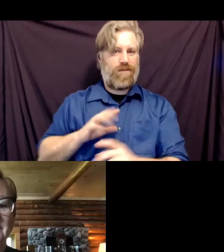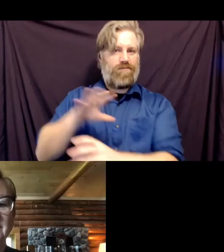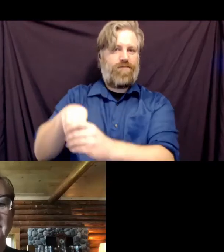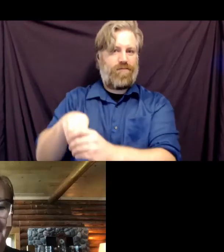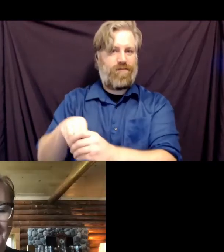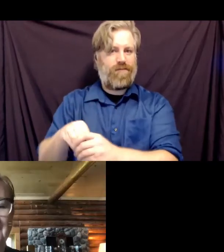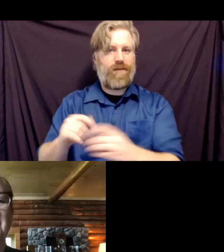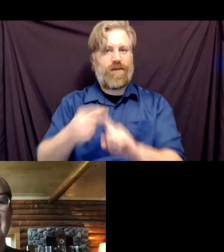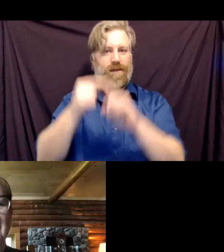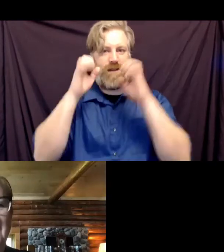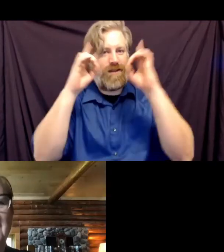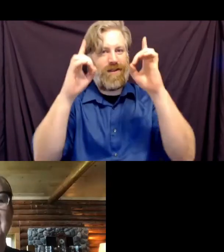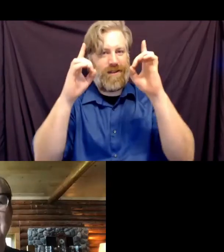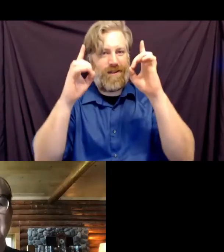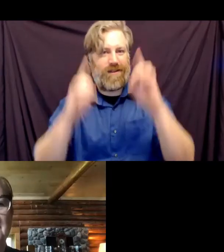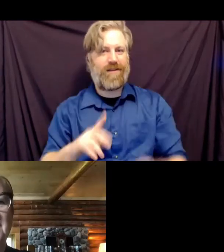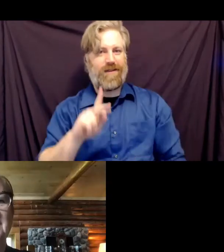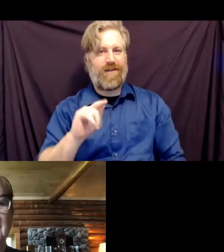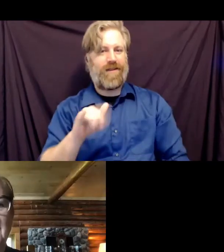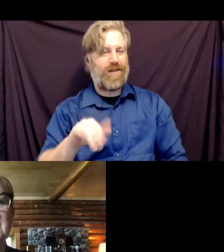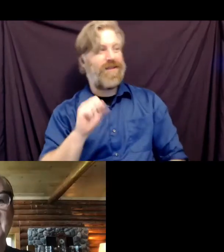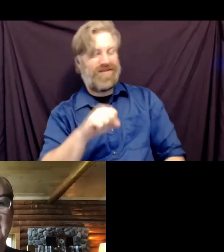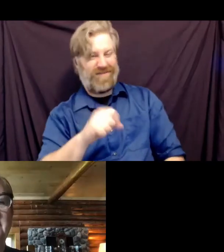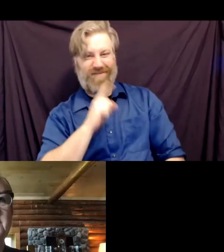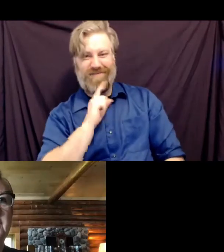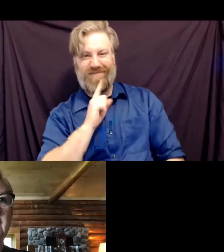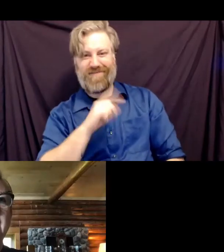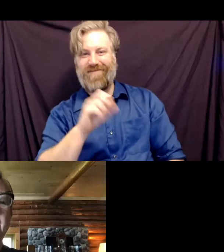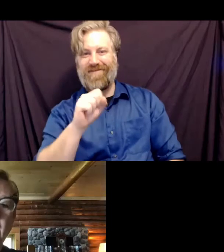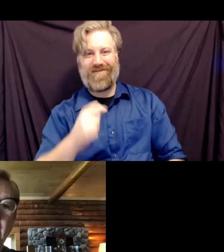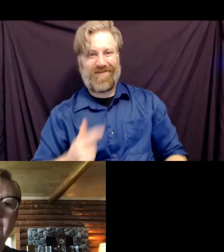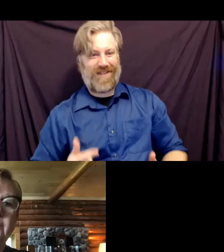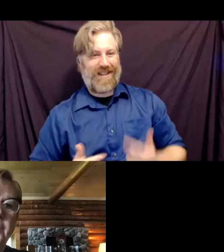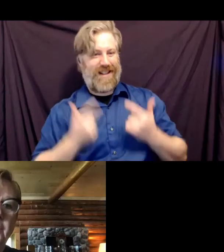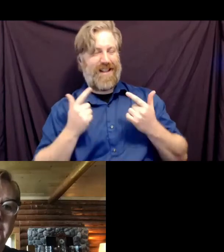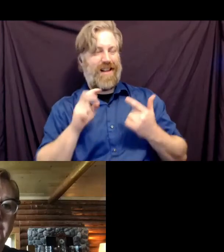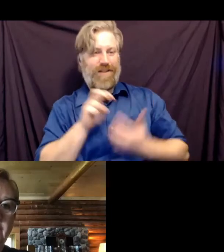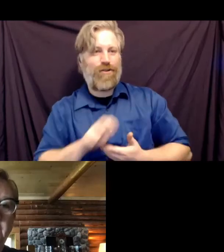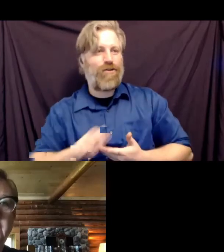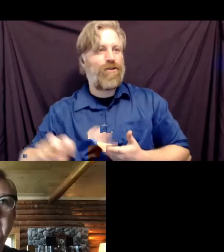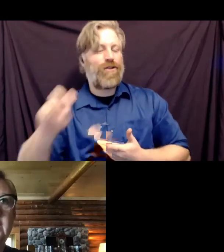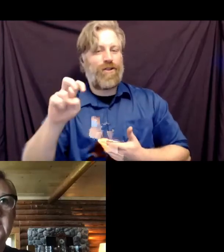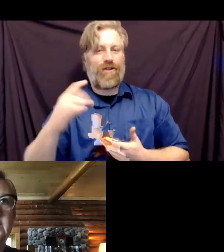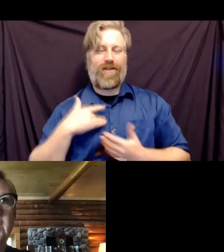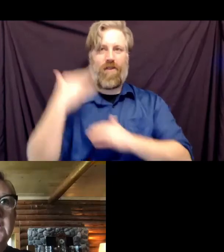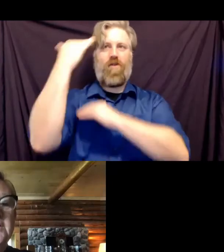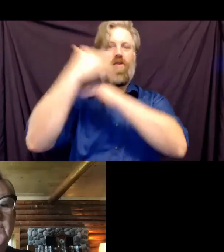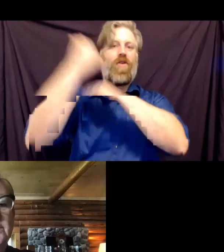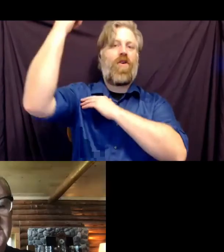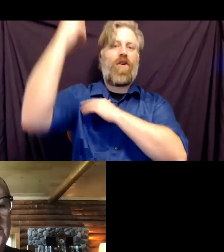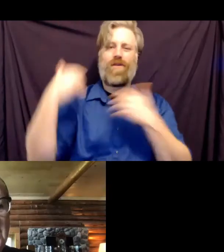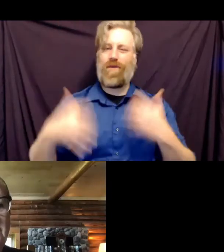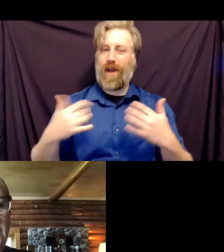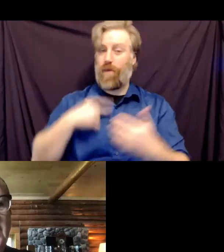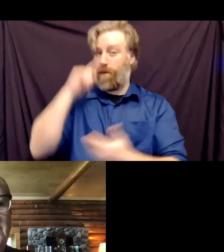well. And Yeah. It has been a life journey and a life calling for you. I really believe that, Jerry. So we're